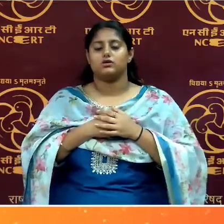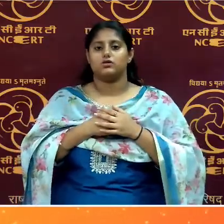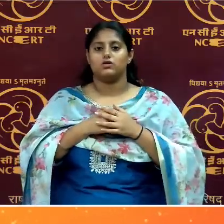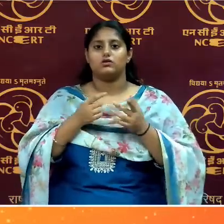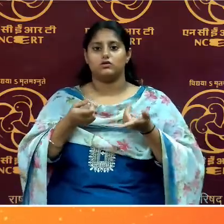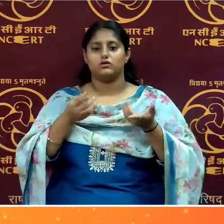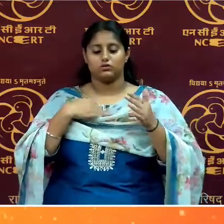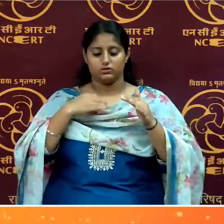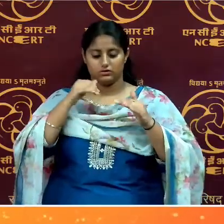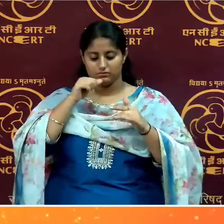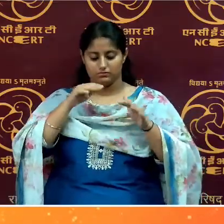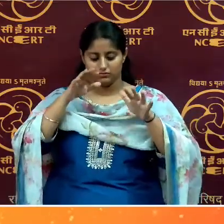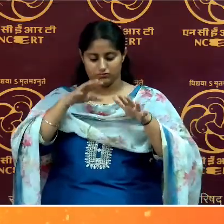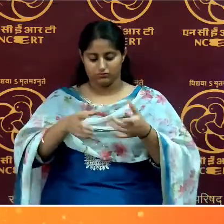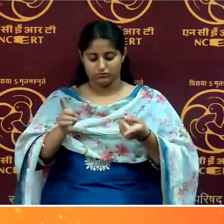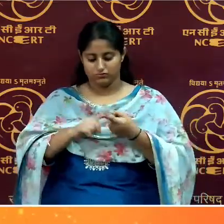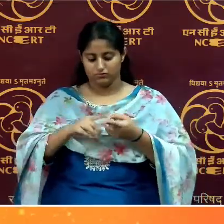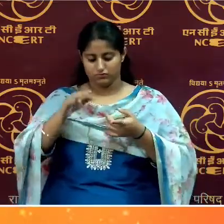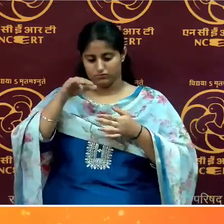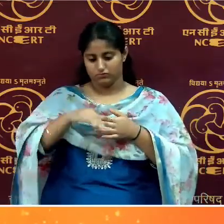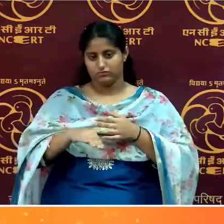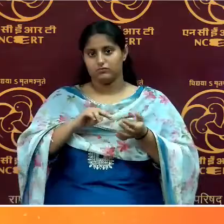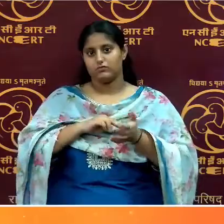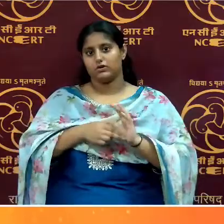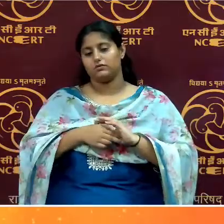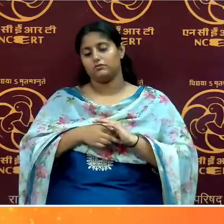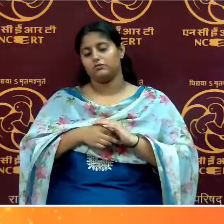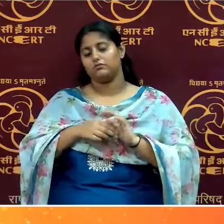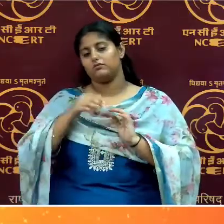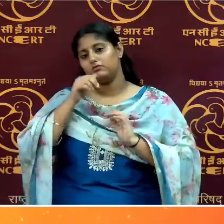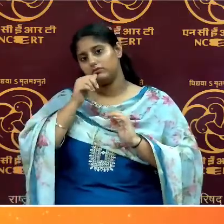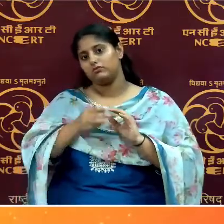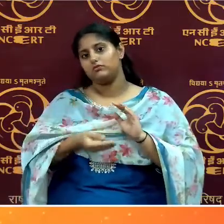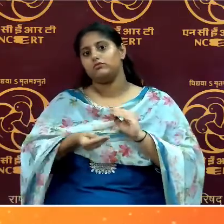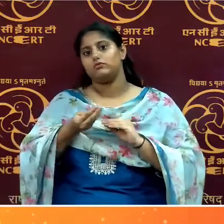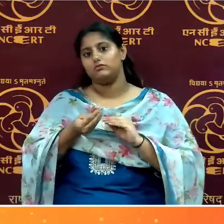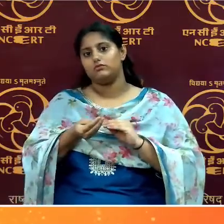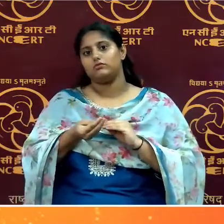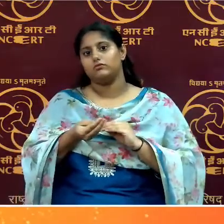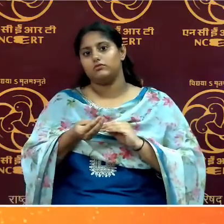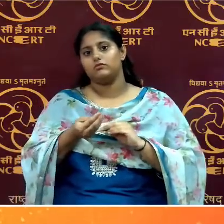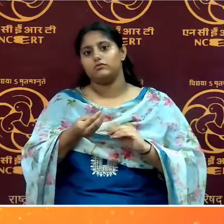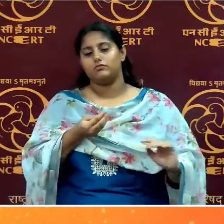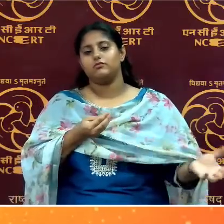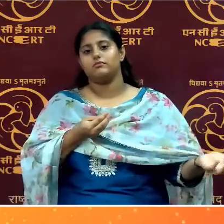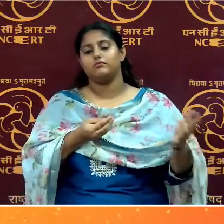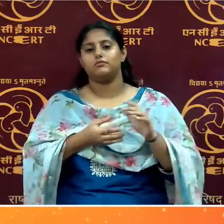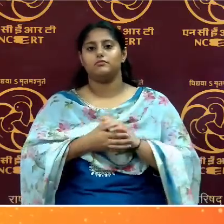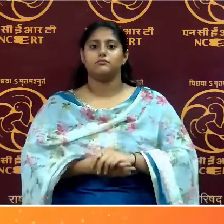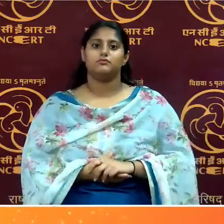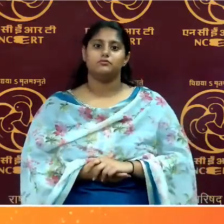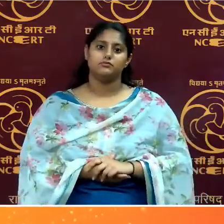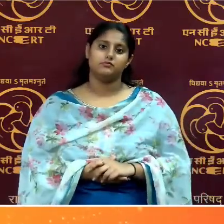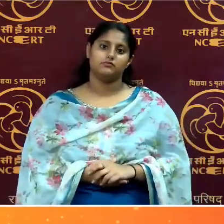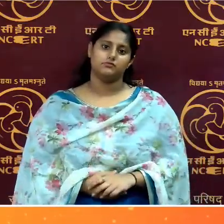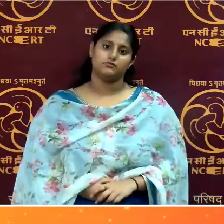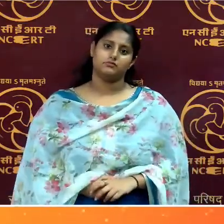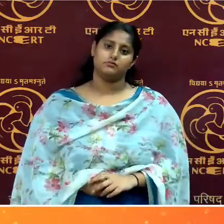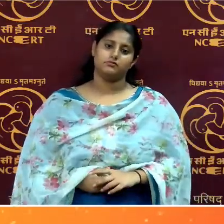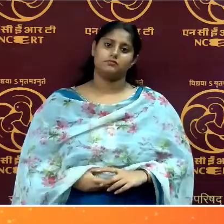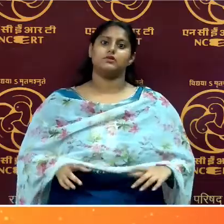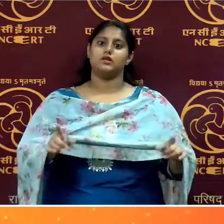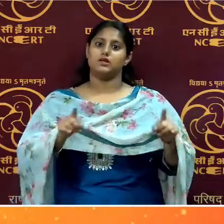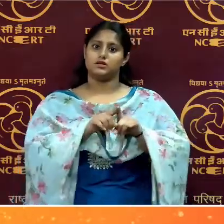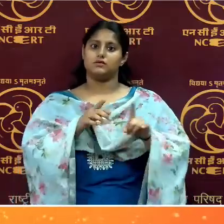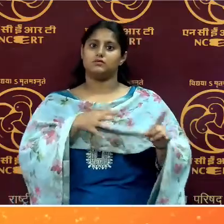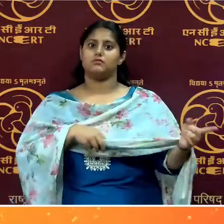so what he found, that some amount of liquid got displaced. Came out, yes. Yes, the liquid came out, right? Yeah. So, that's the moment when he found